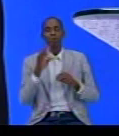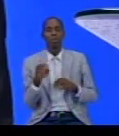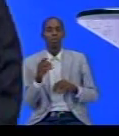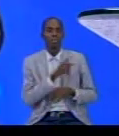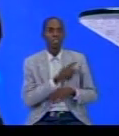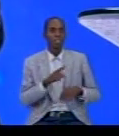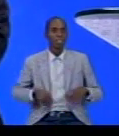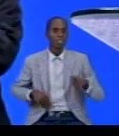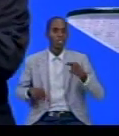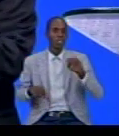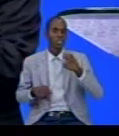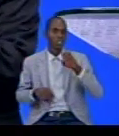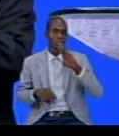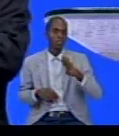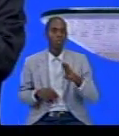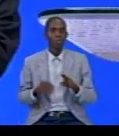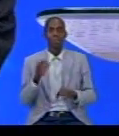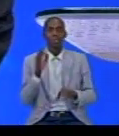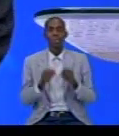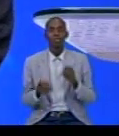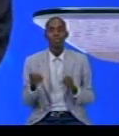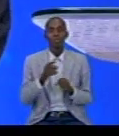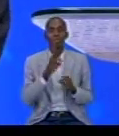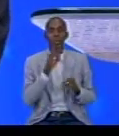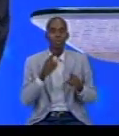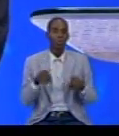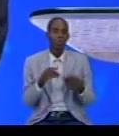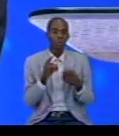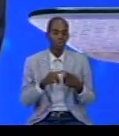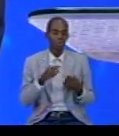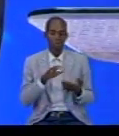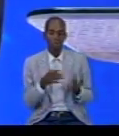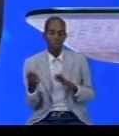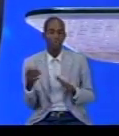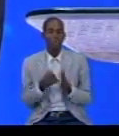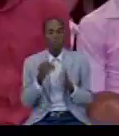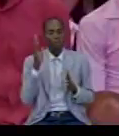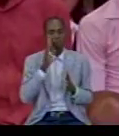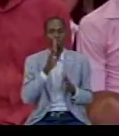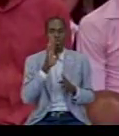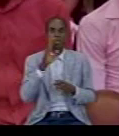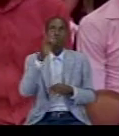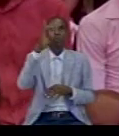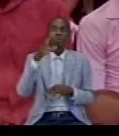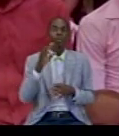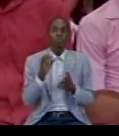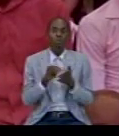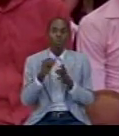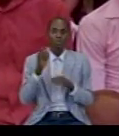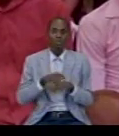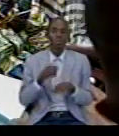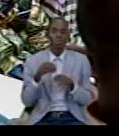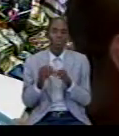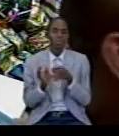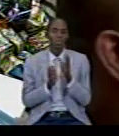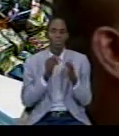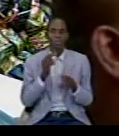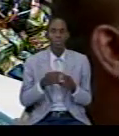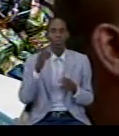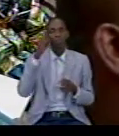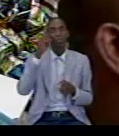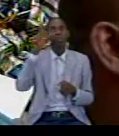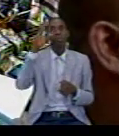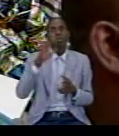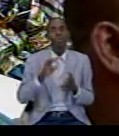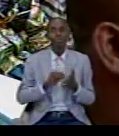Nebuchadnezzar. If you're going to die, it will be God's time, for God's purpose.